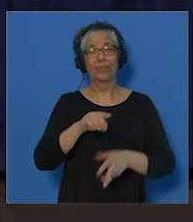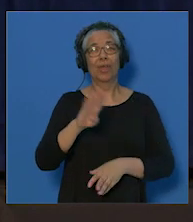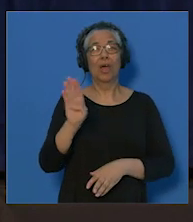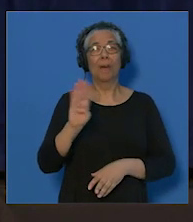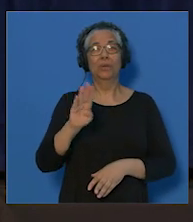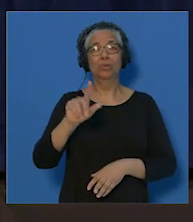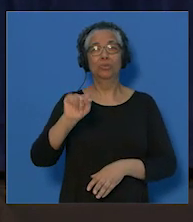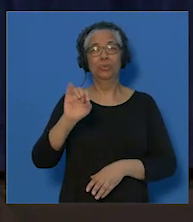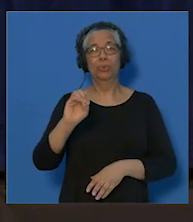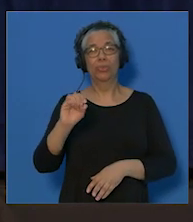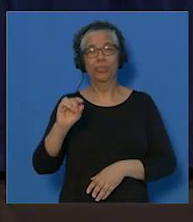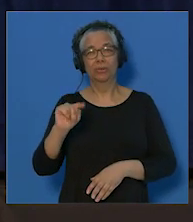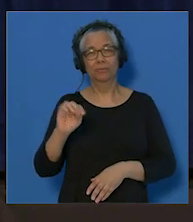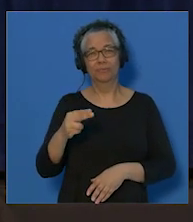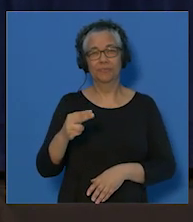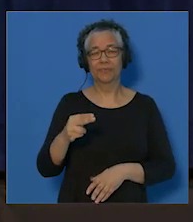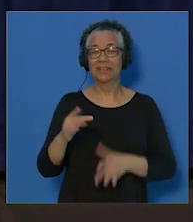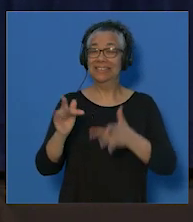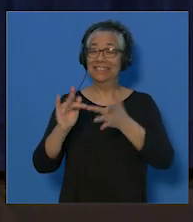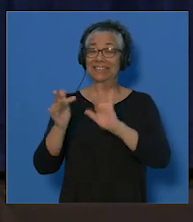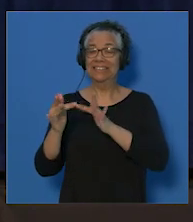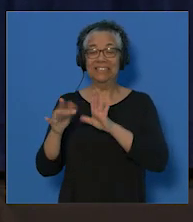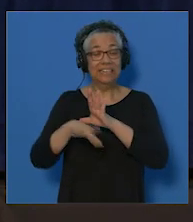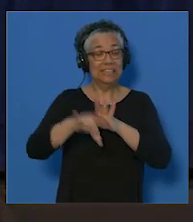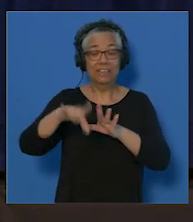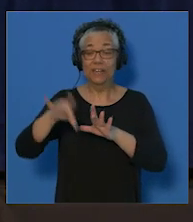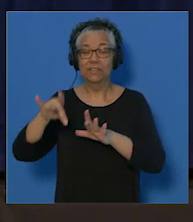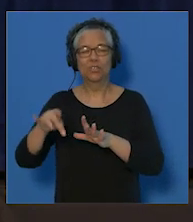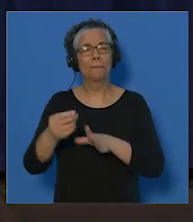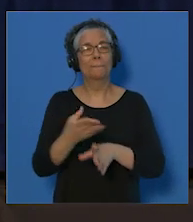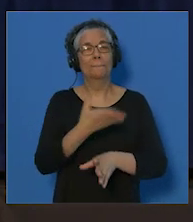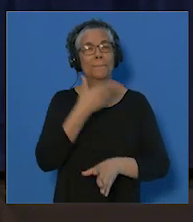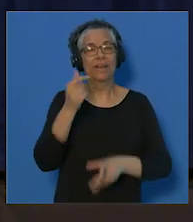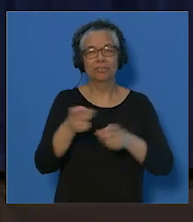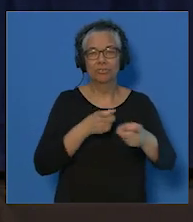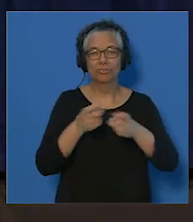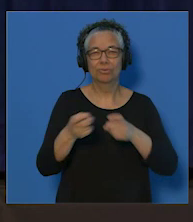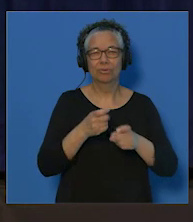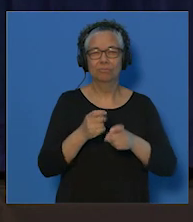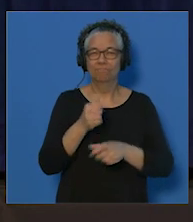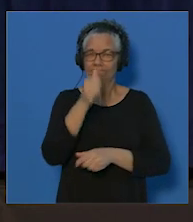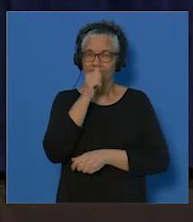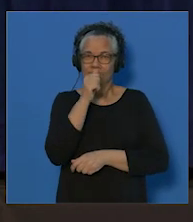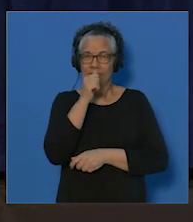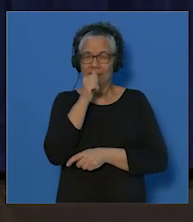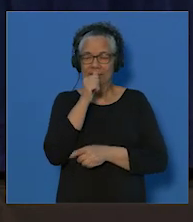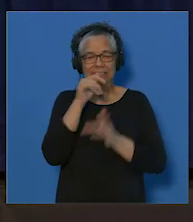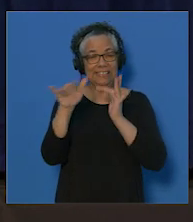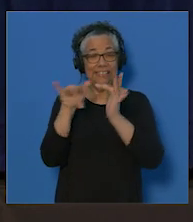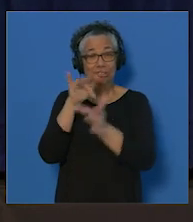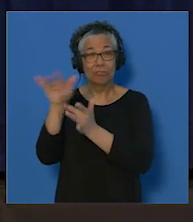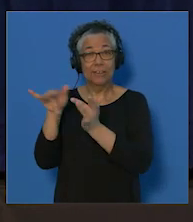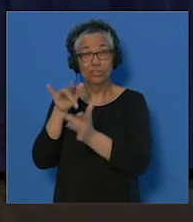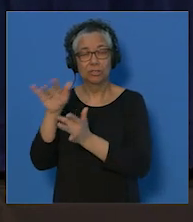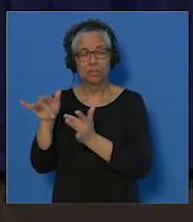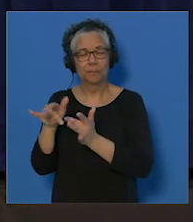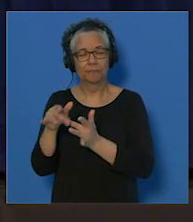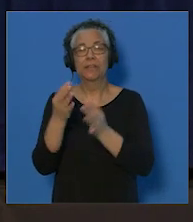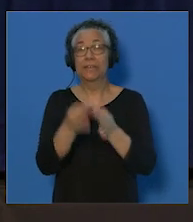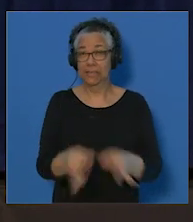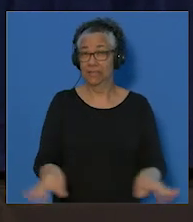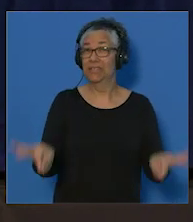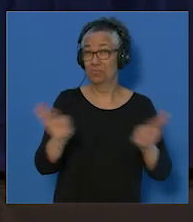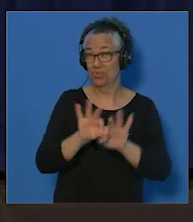contact tracing solution to better manage anonymous interactions. Here's what's important, and it's important that we recognize the